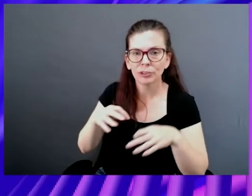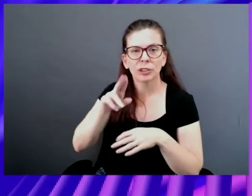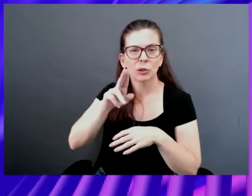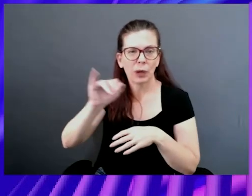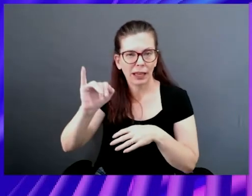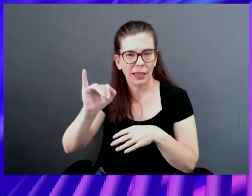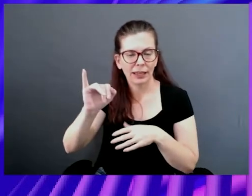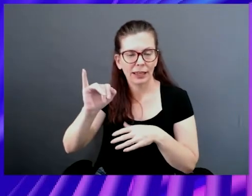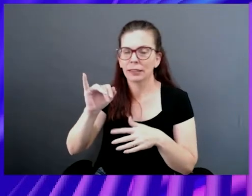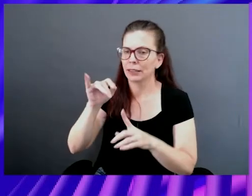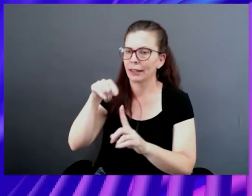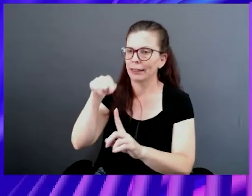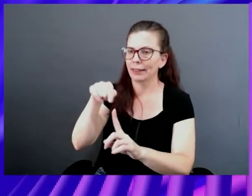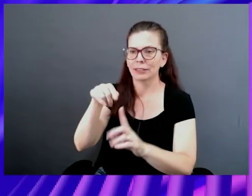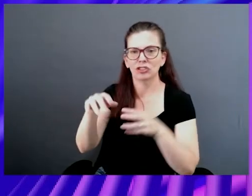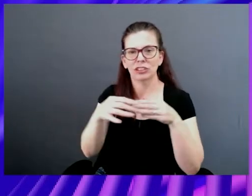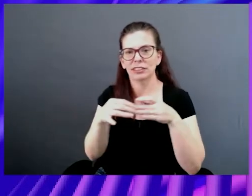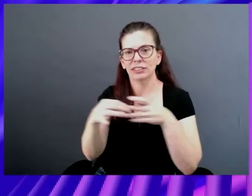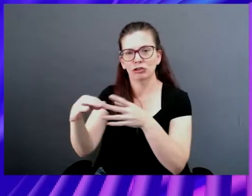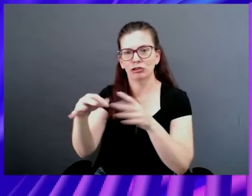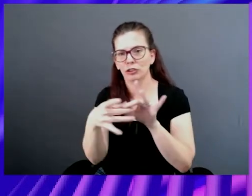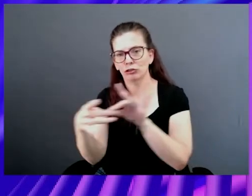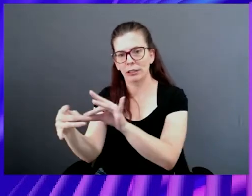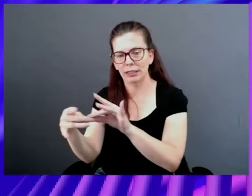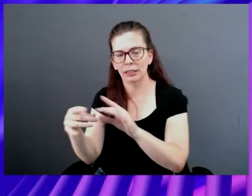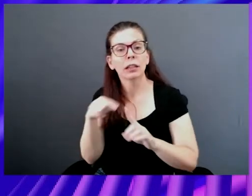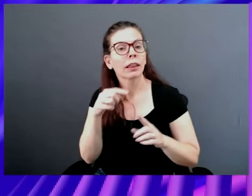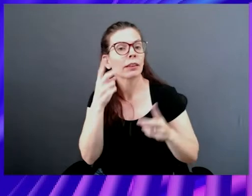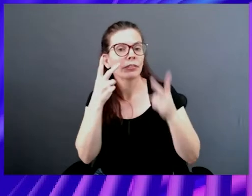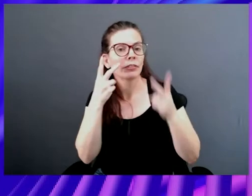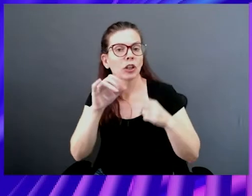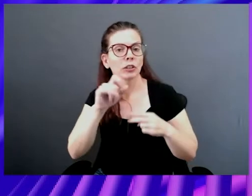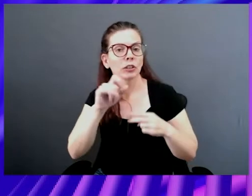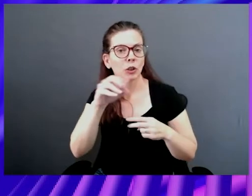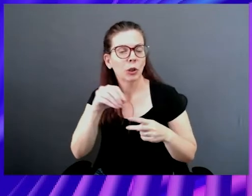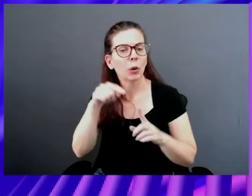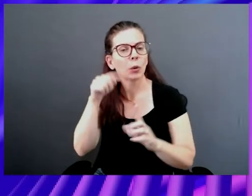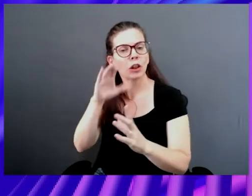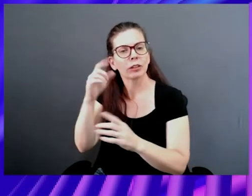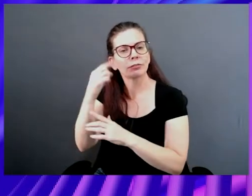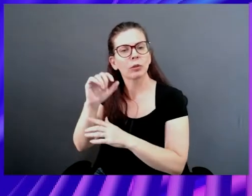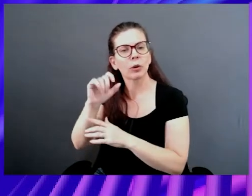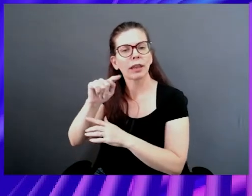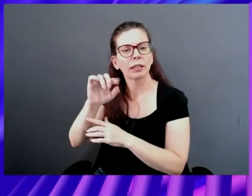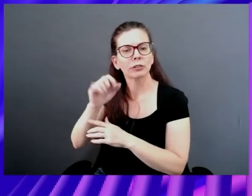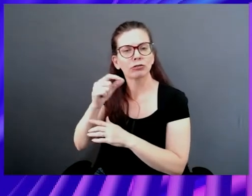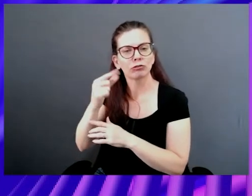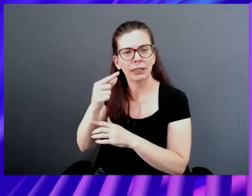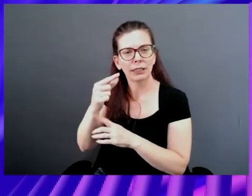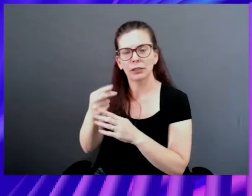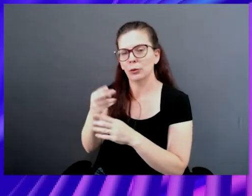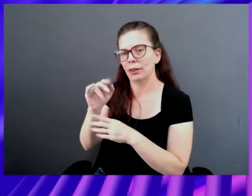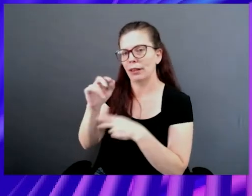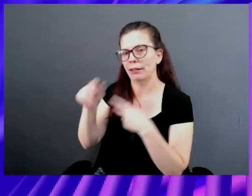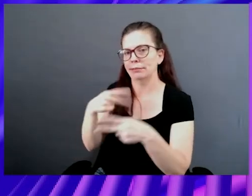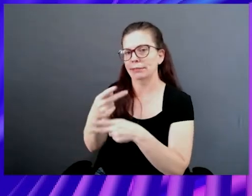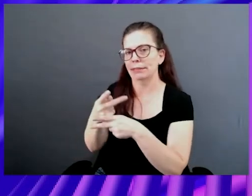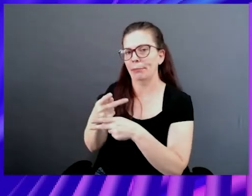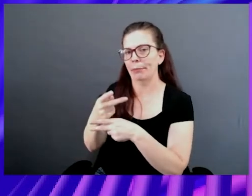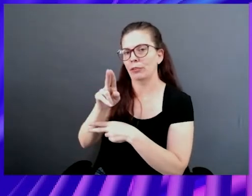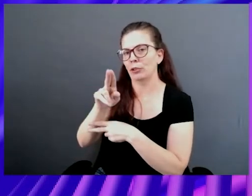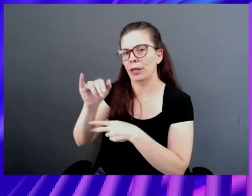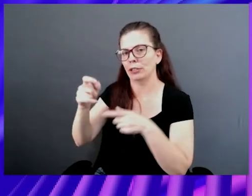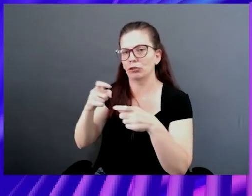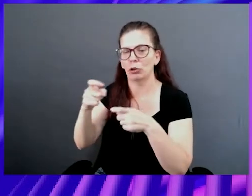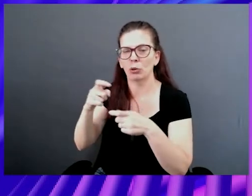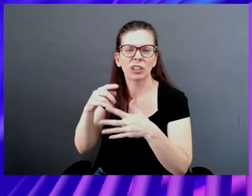just a string. In the Visual Studio and the CLI, okay, for strings, use this type of UI control. For ints and bools and all those, right?